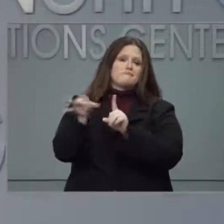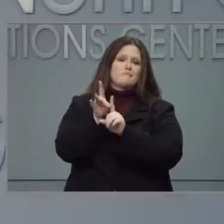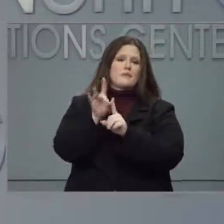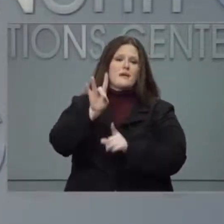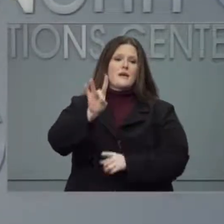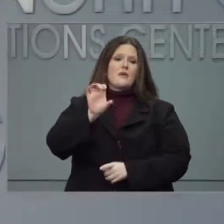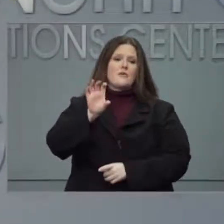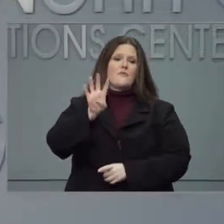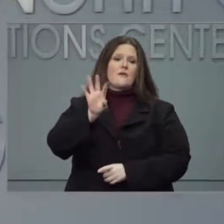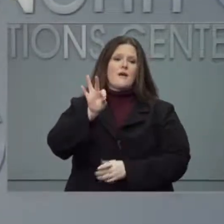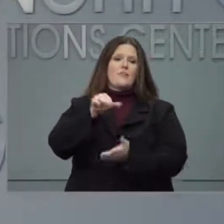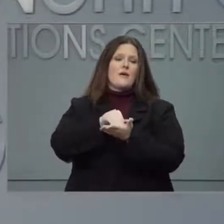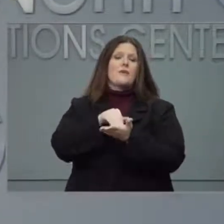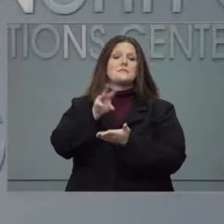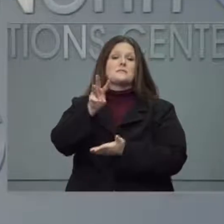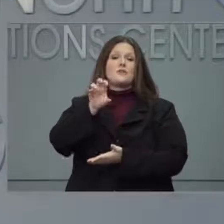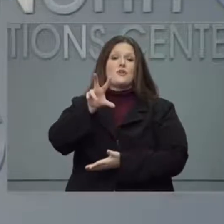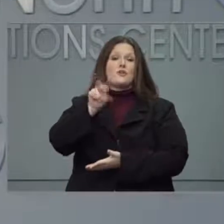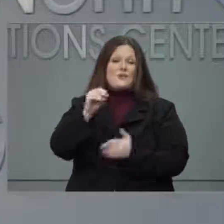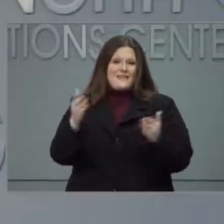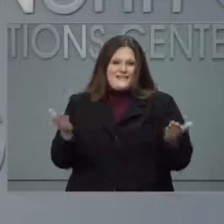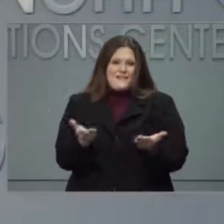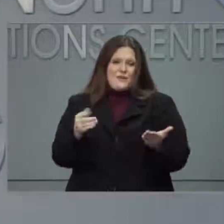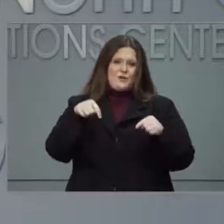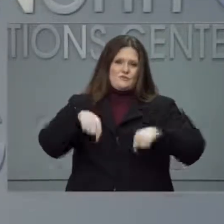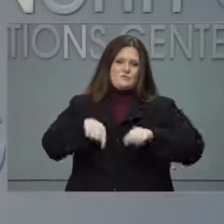849,630 confirmed cases in North Carolina,